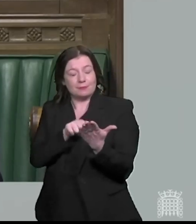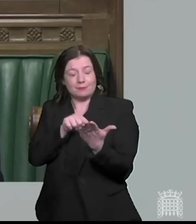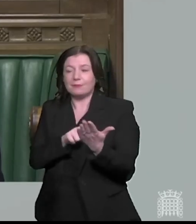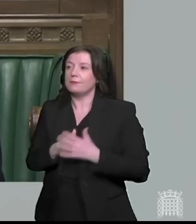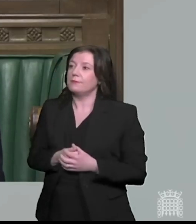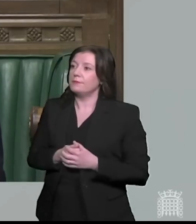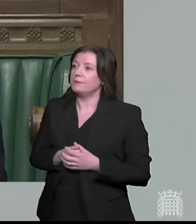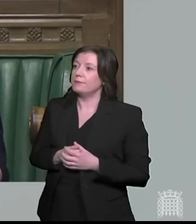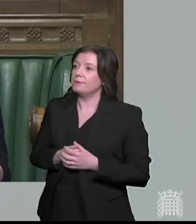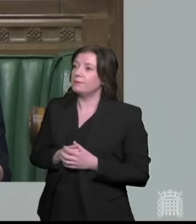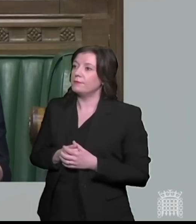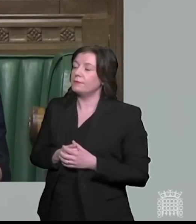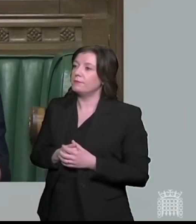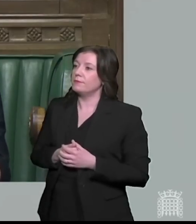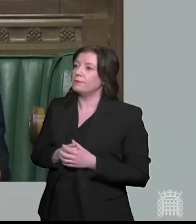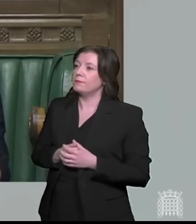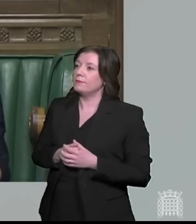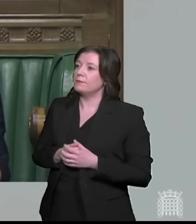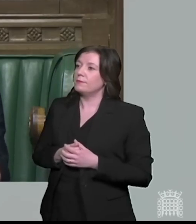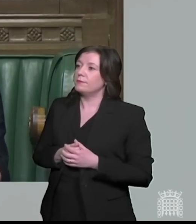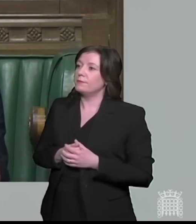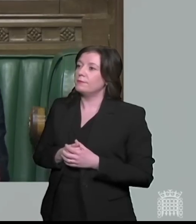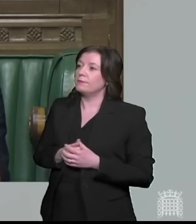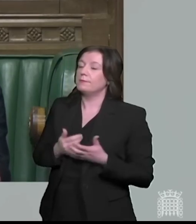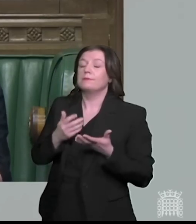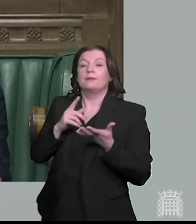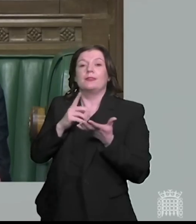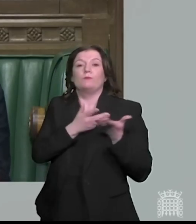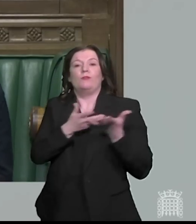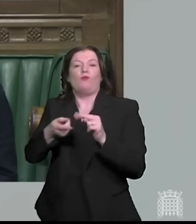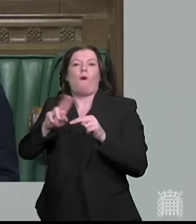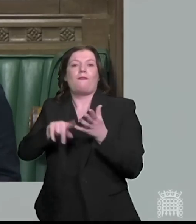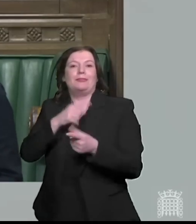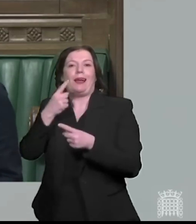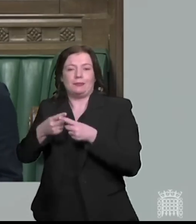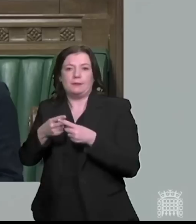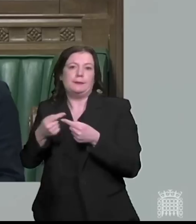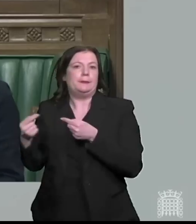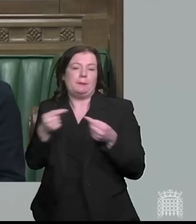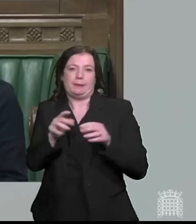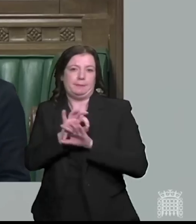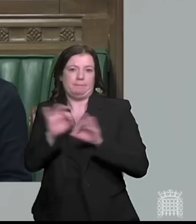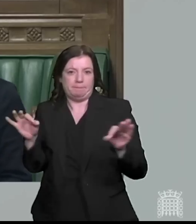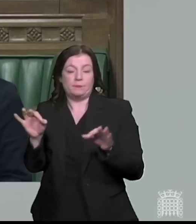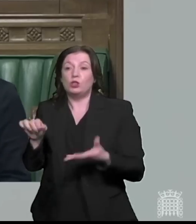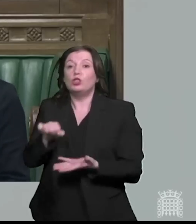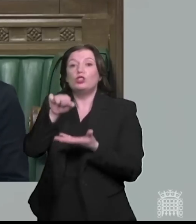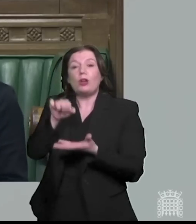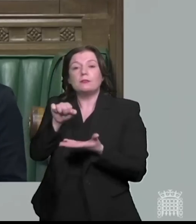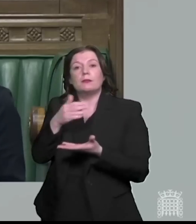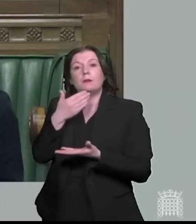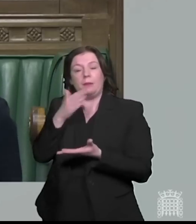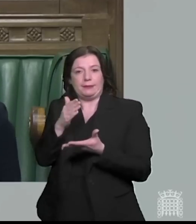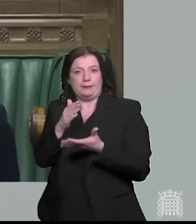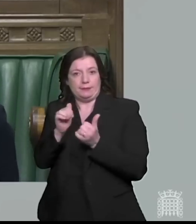51, the first motion entitled Provisional Collection of Taxes must be decided without debate. Will the Chancellor of the Exchequer please